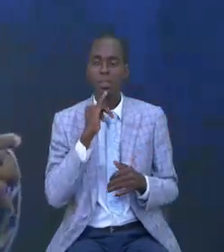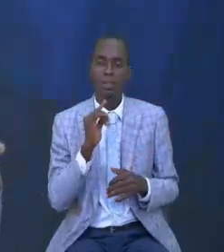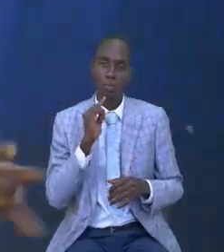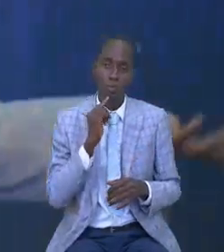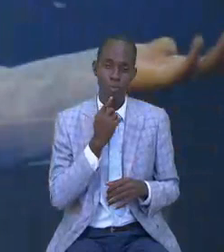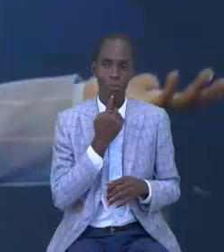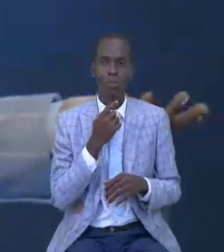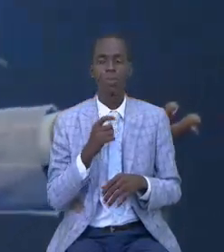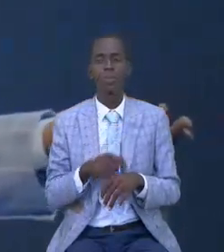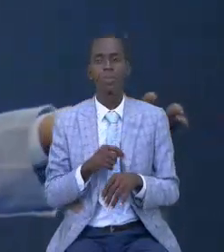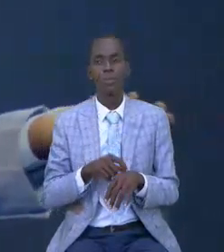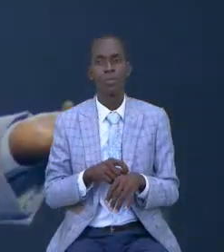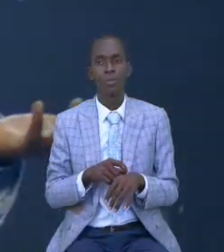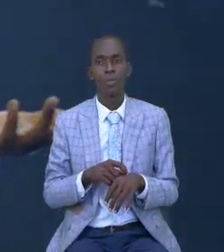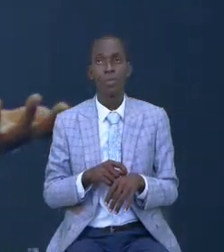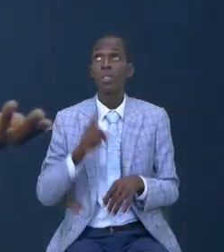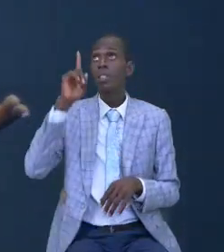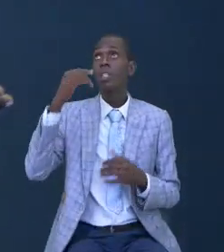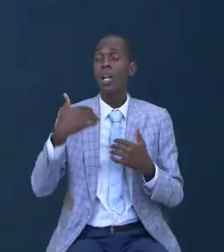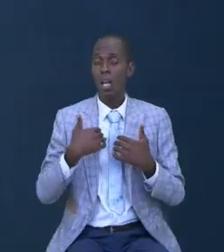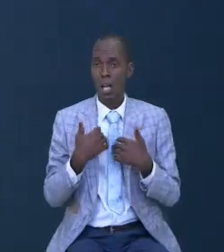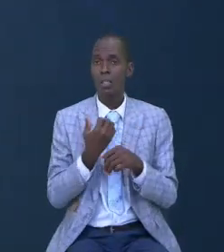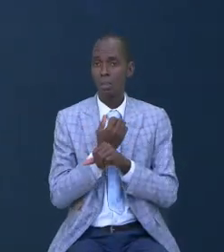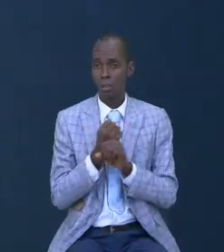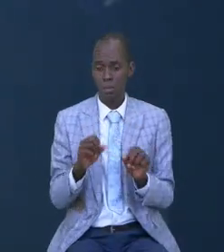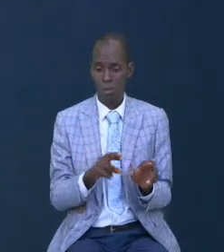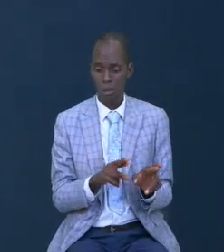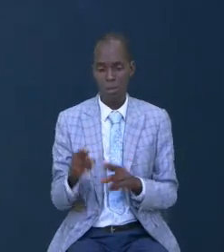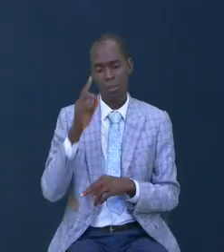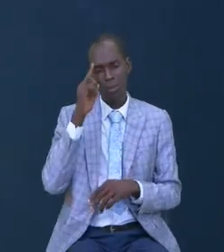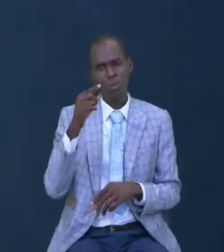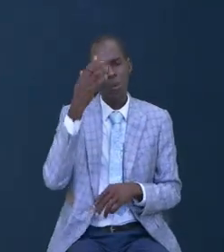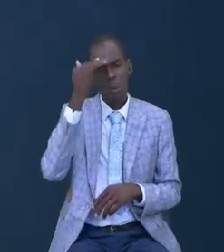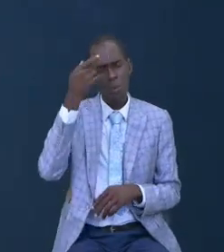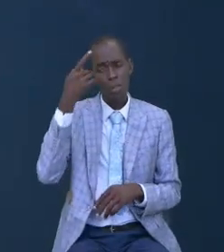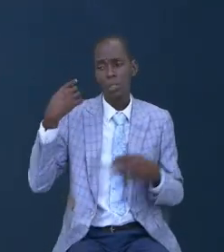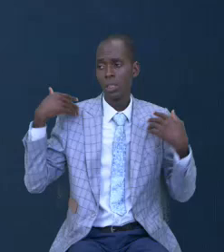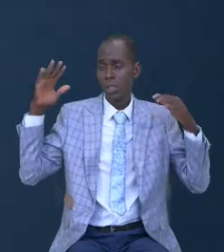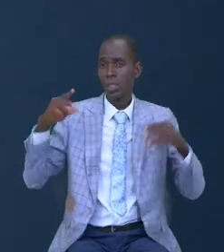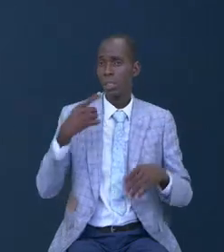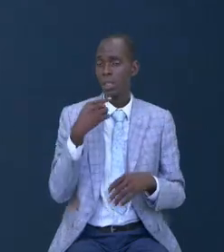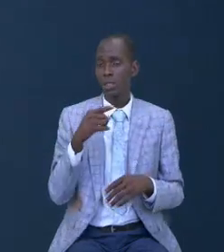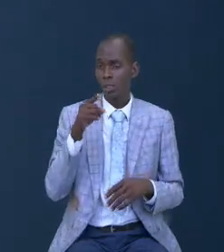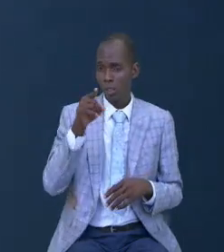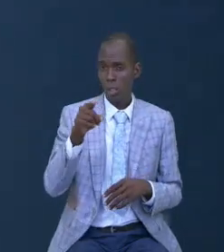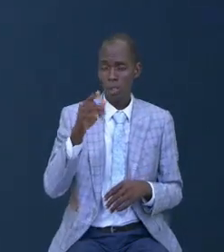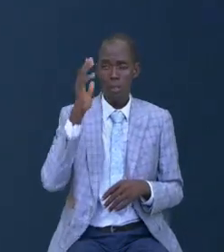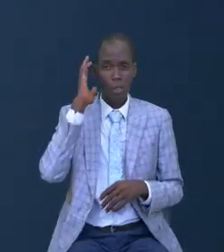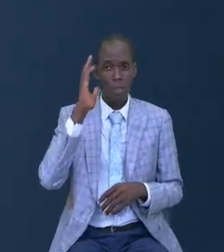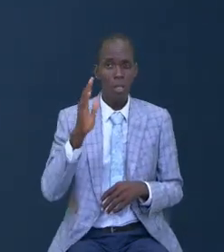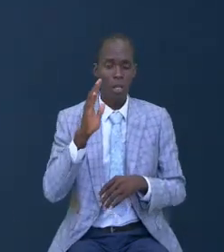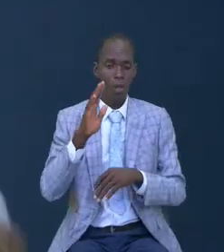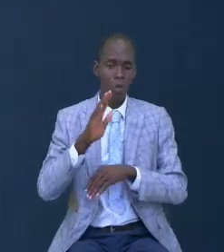closed. He has salvation for you, because the angel said, "Thou shalt call